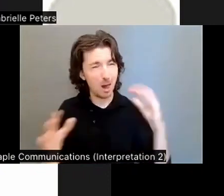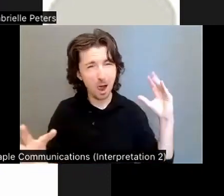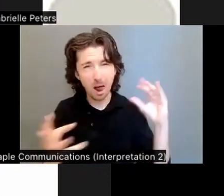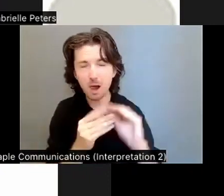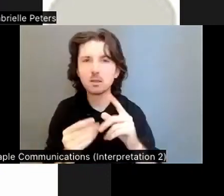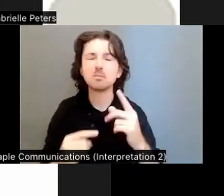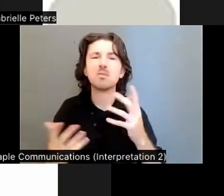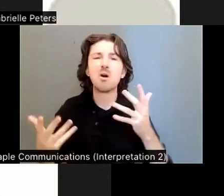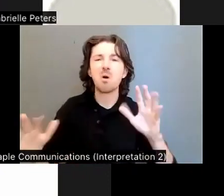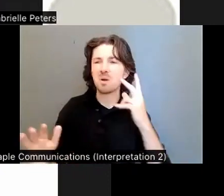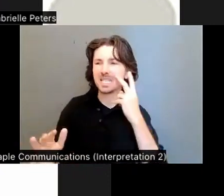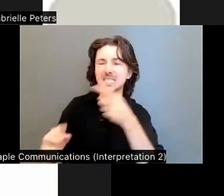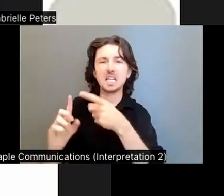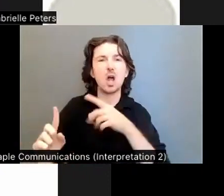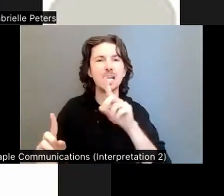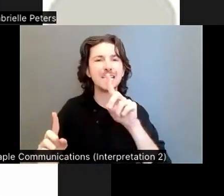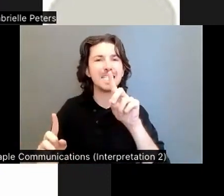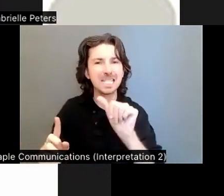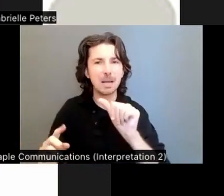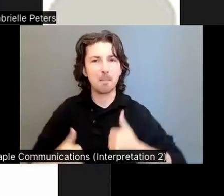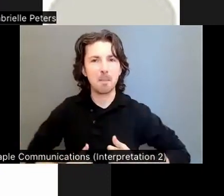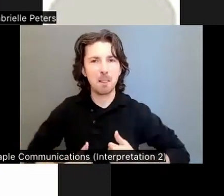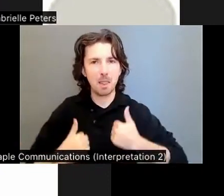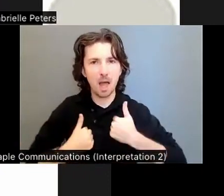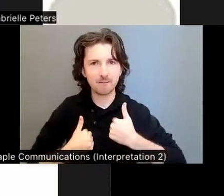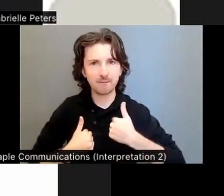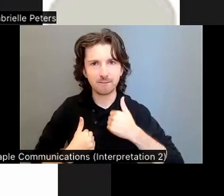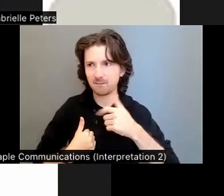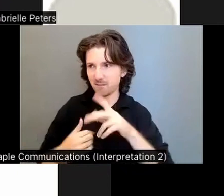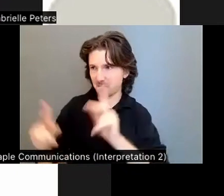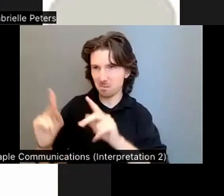and disabled lives. That is sort of the natural next step to move from